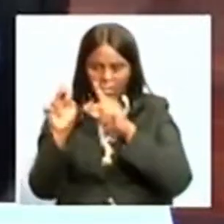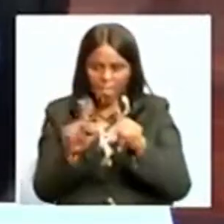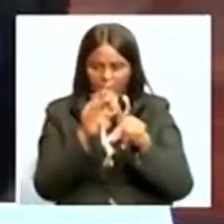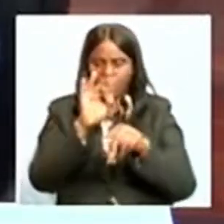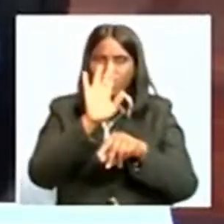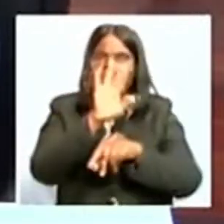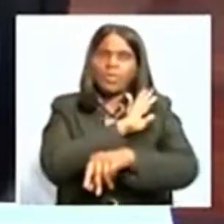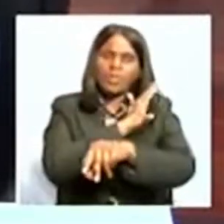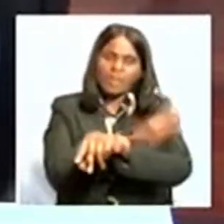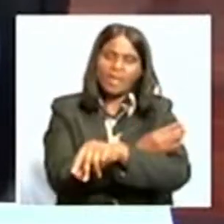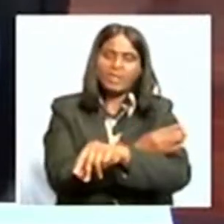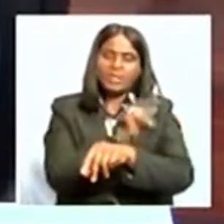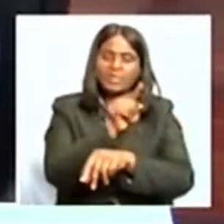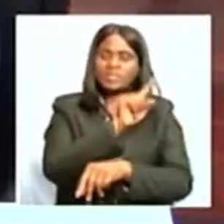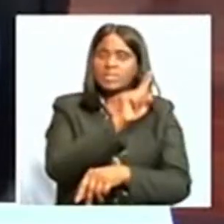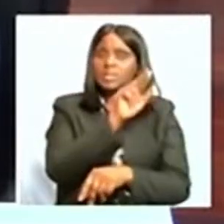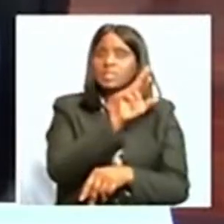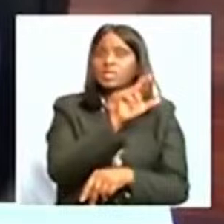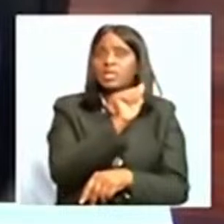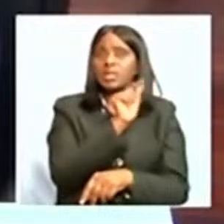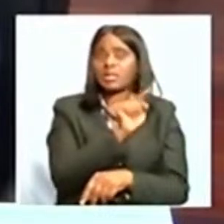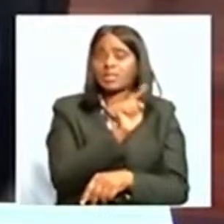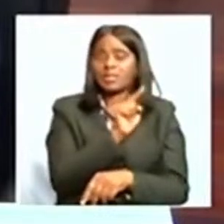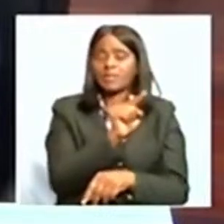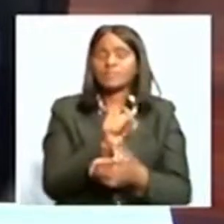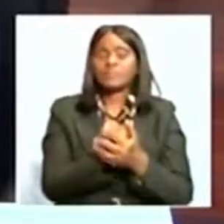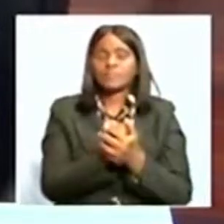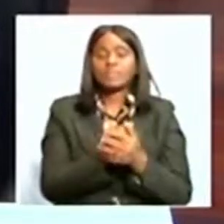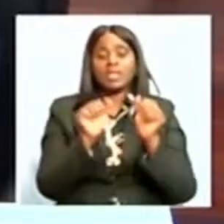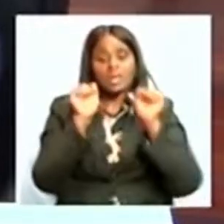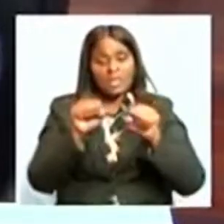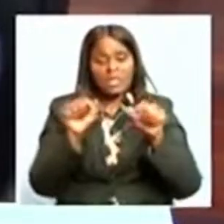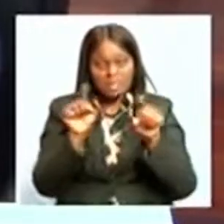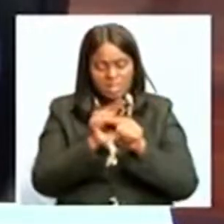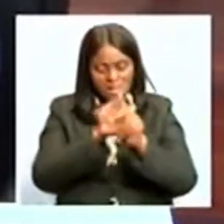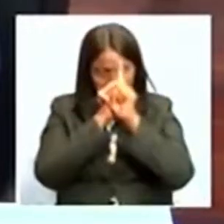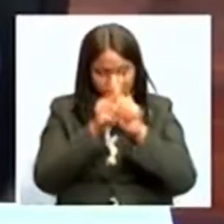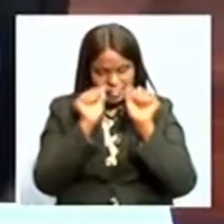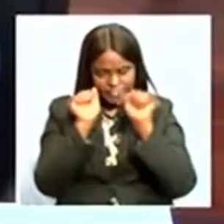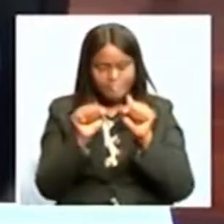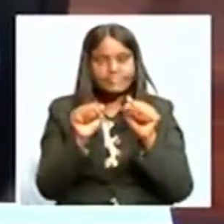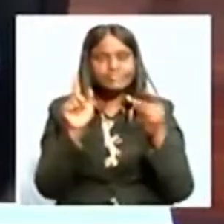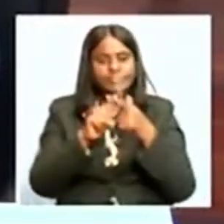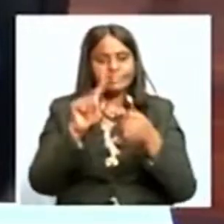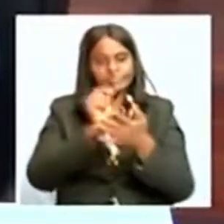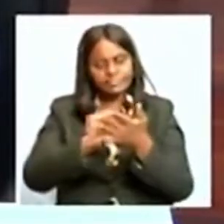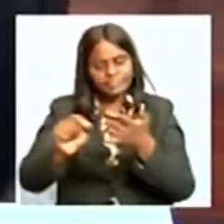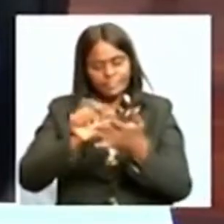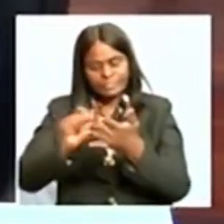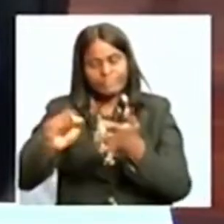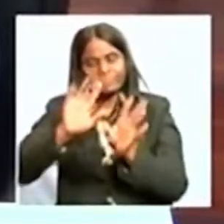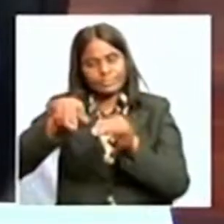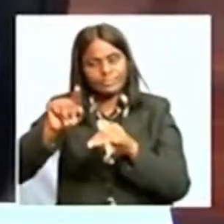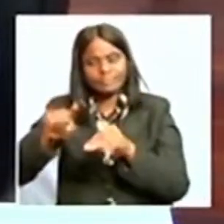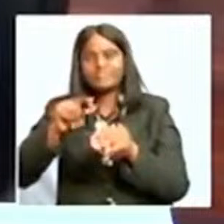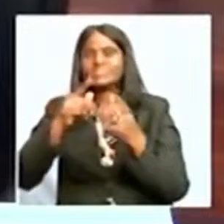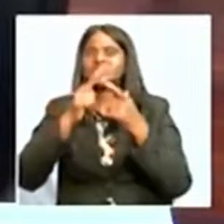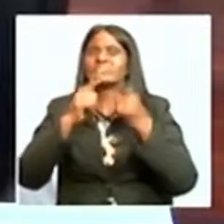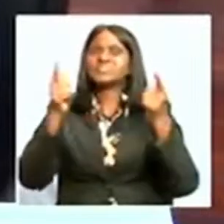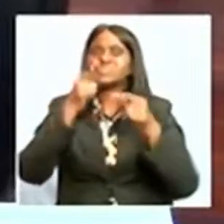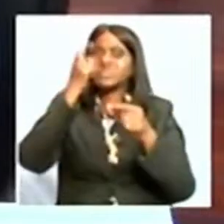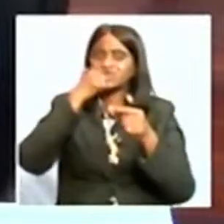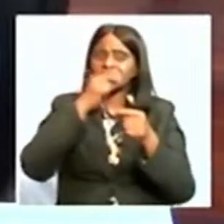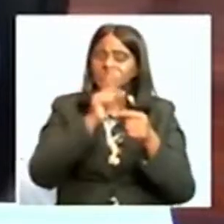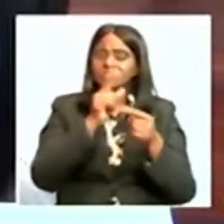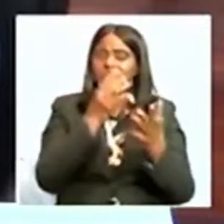powers. ZRA can decide to write off huge